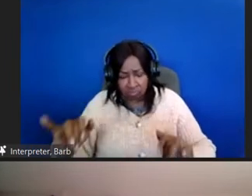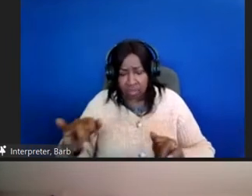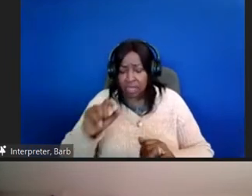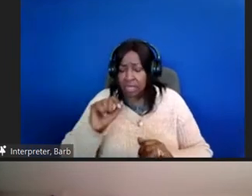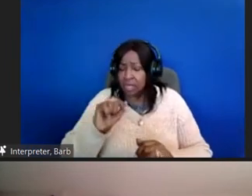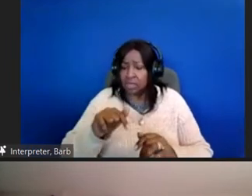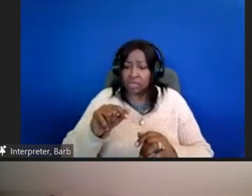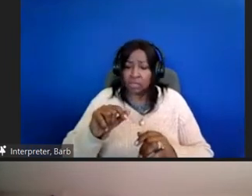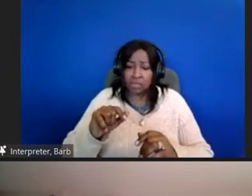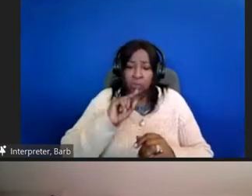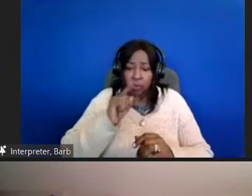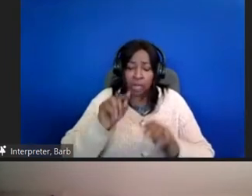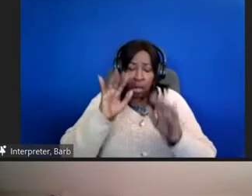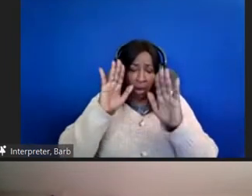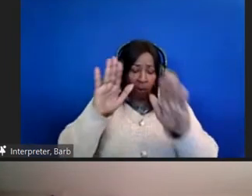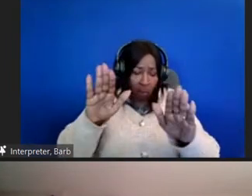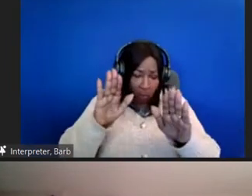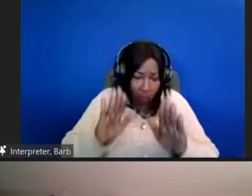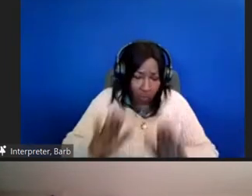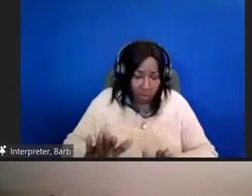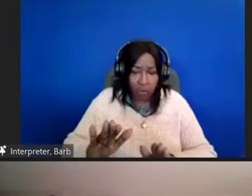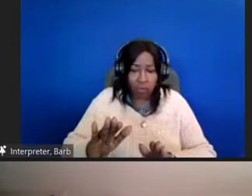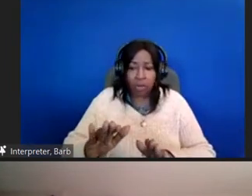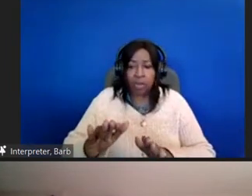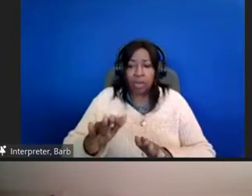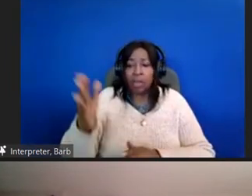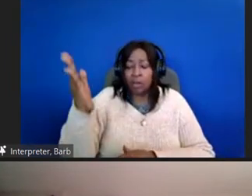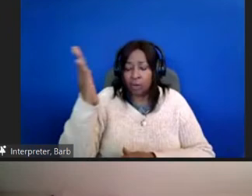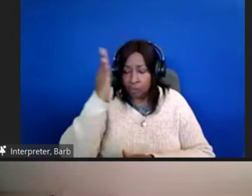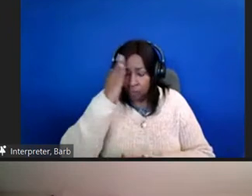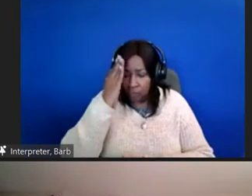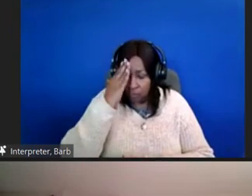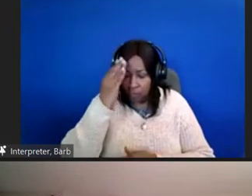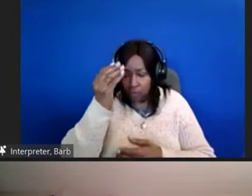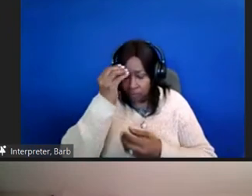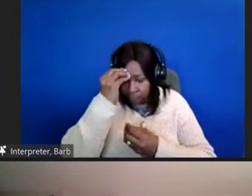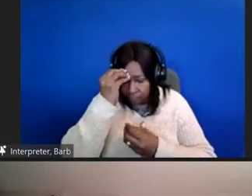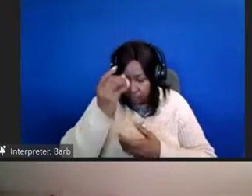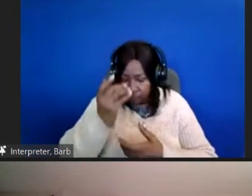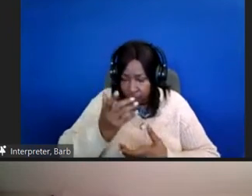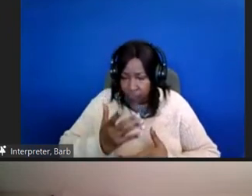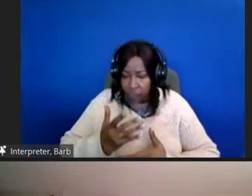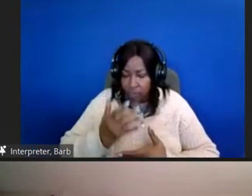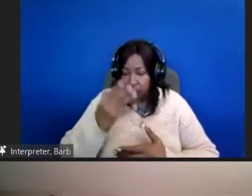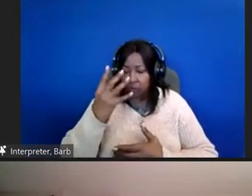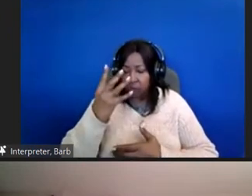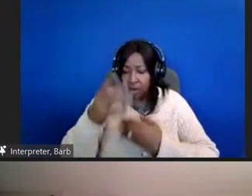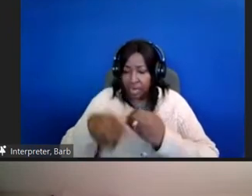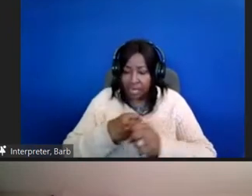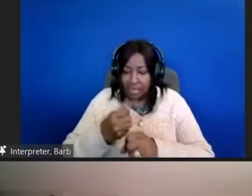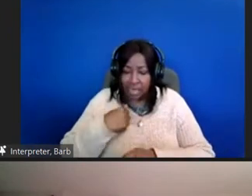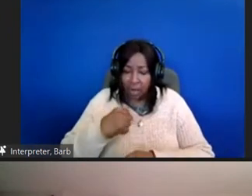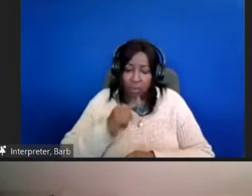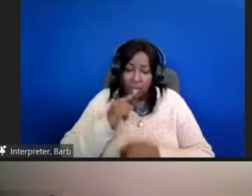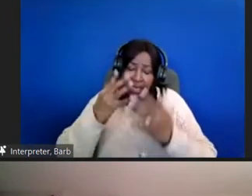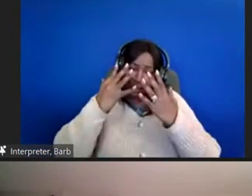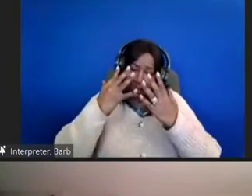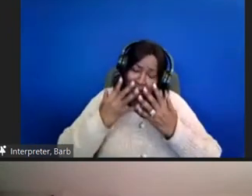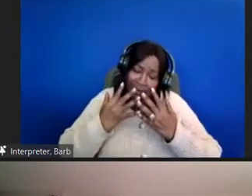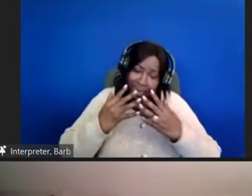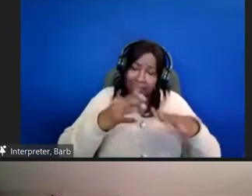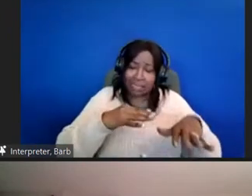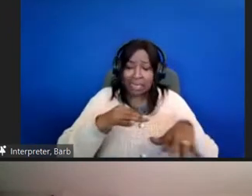a greatly, greatly informative, and just I'm very sad to leave. So I just want to